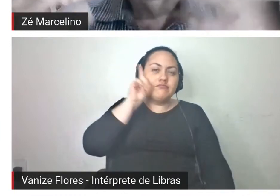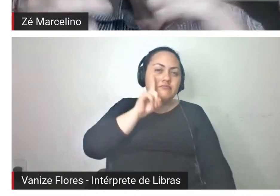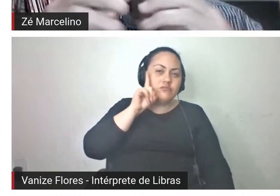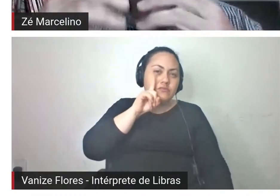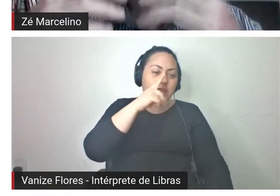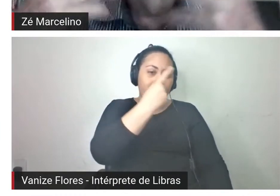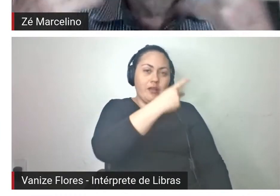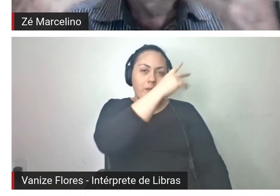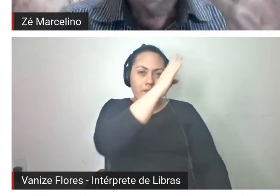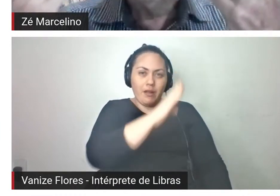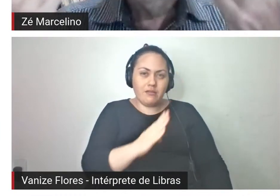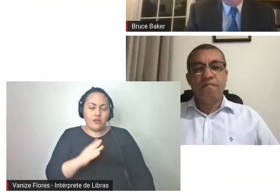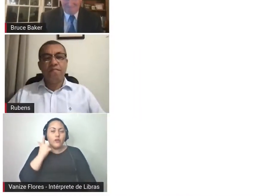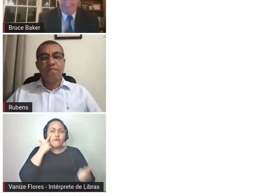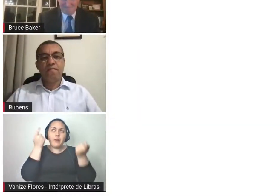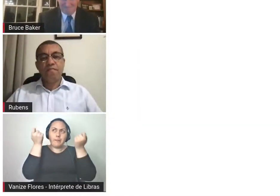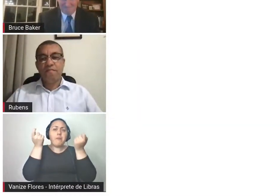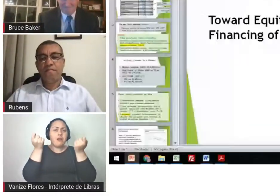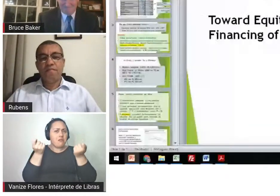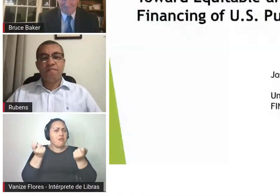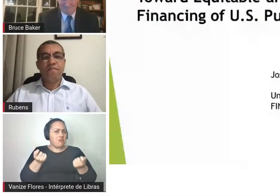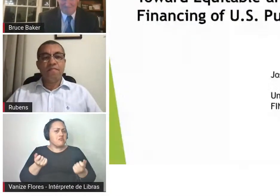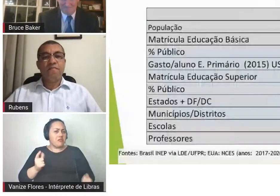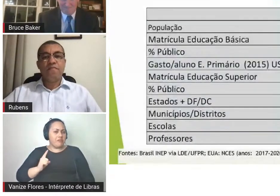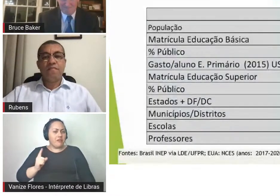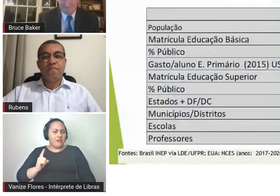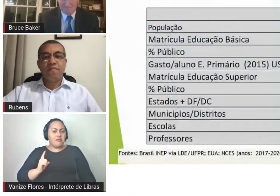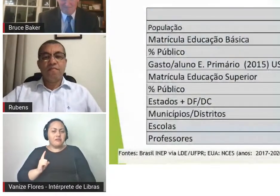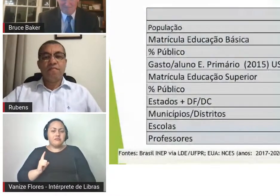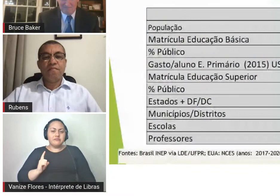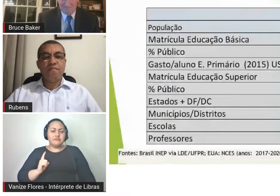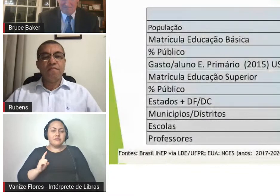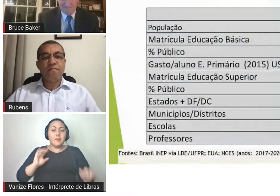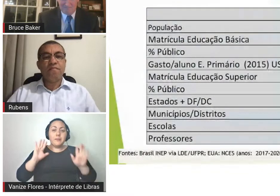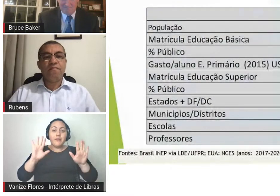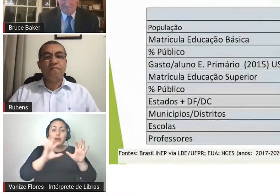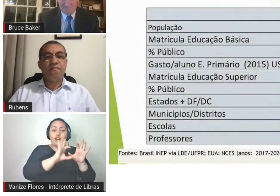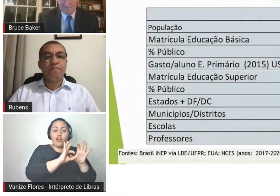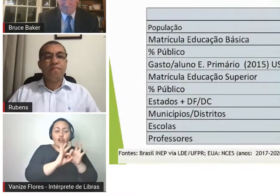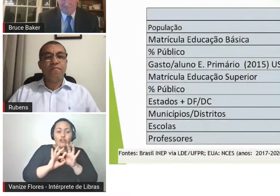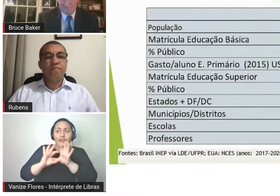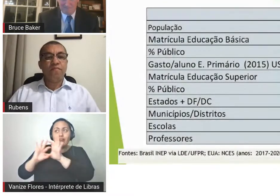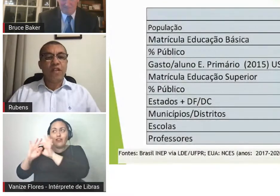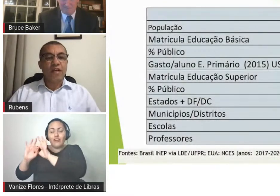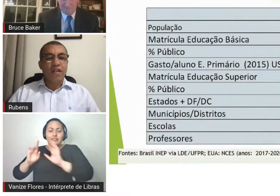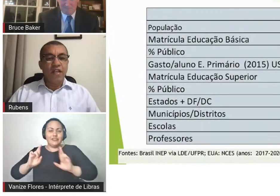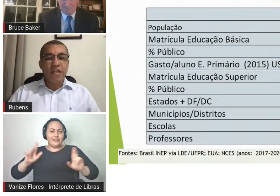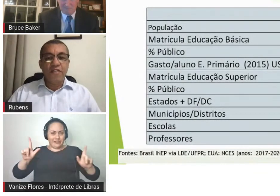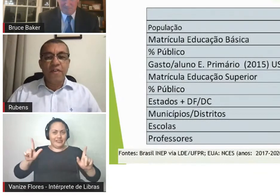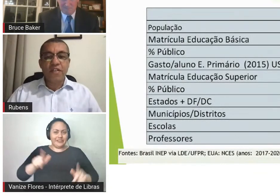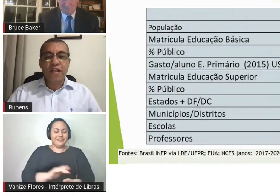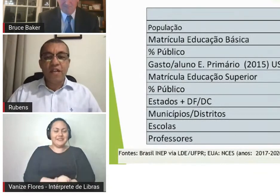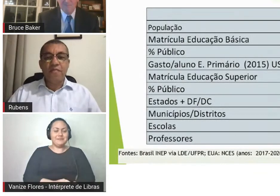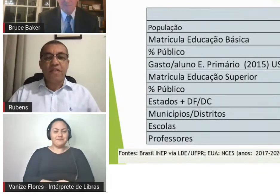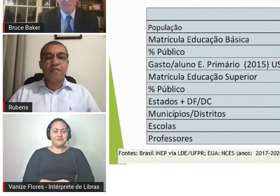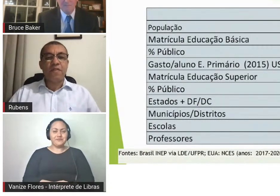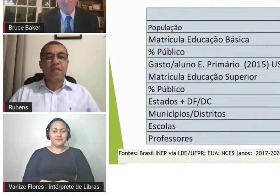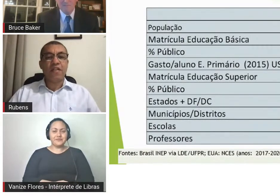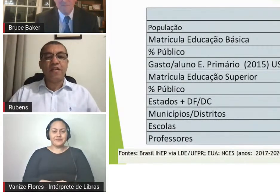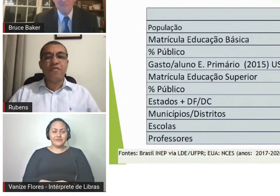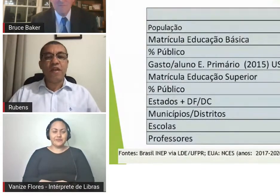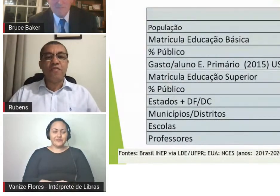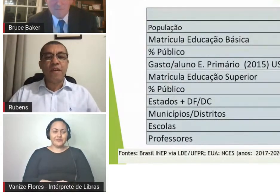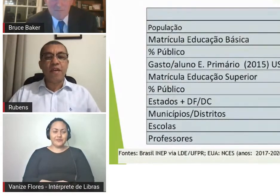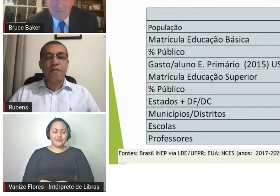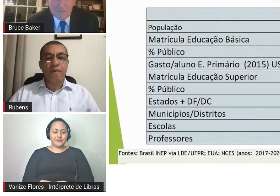que existem muitas semelhanças, embora num contexto de diferenças. In his first slide, Professor